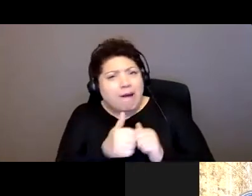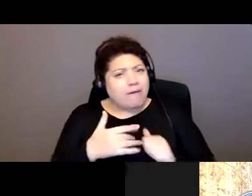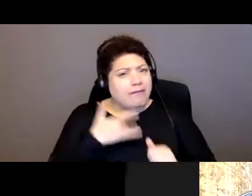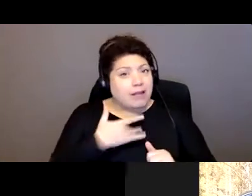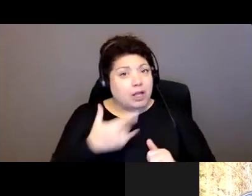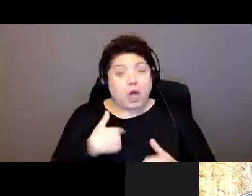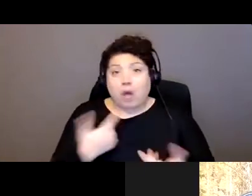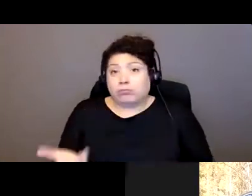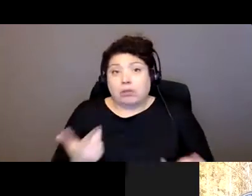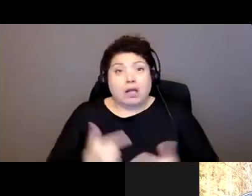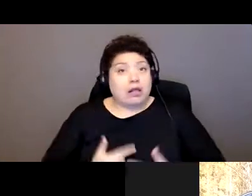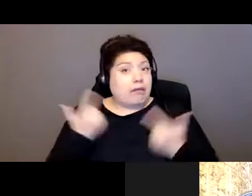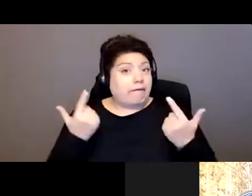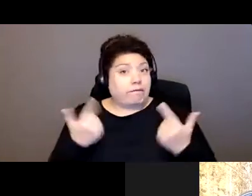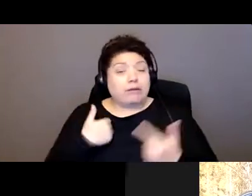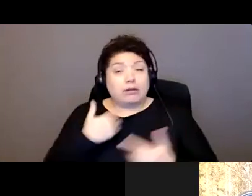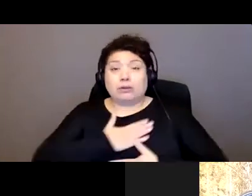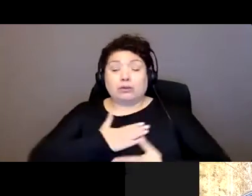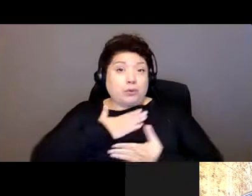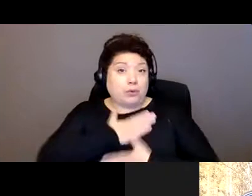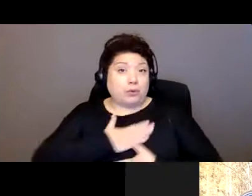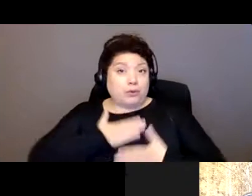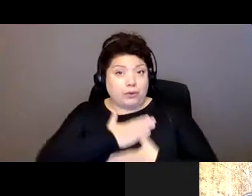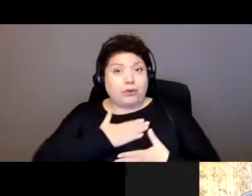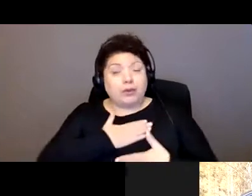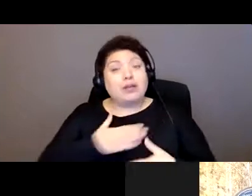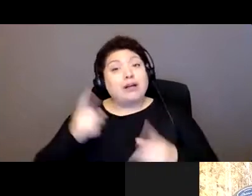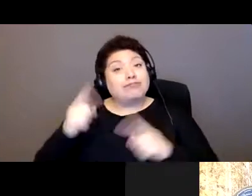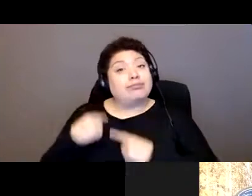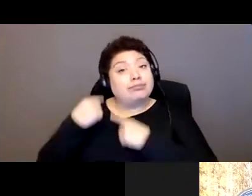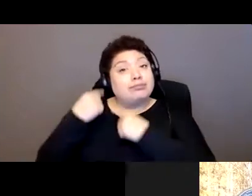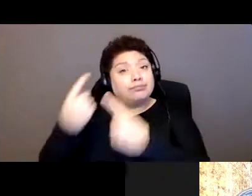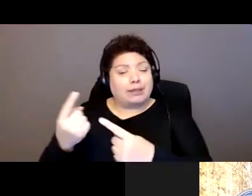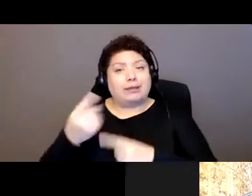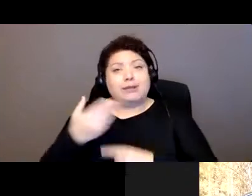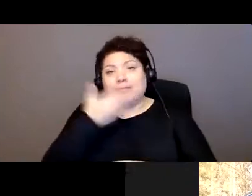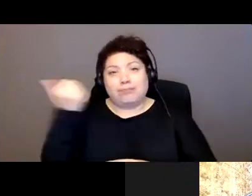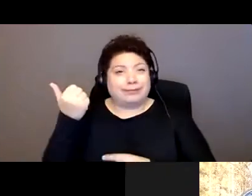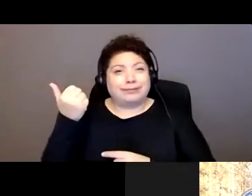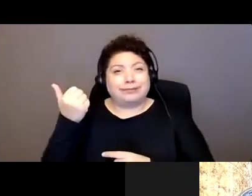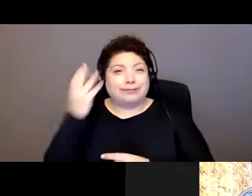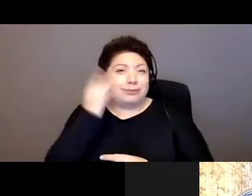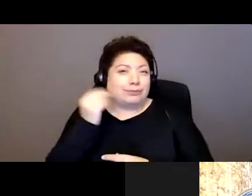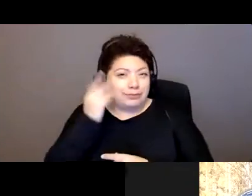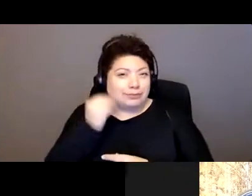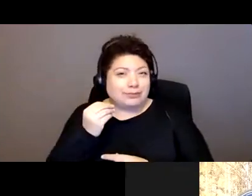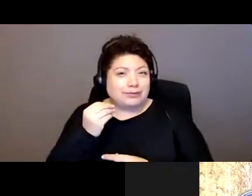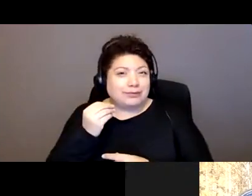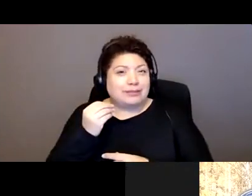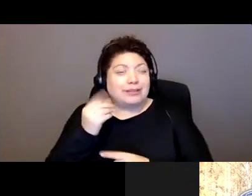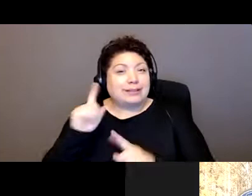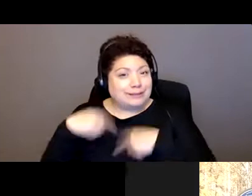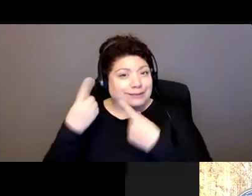life. That's the best life I have ever had in my whole life that I know of.